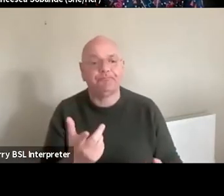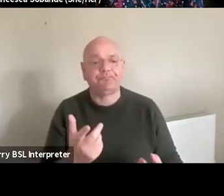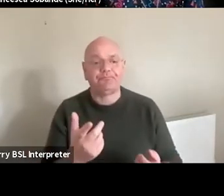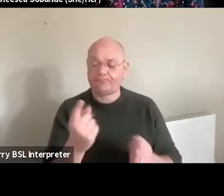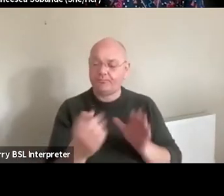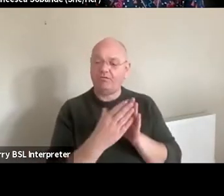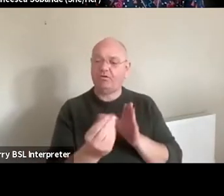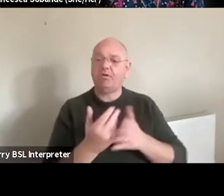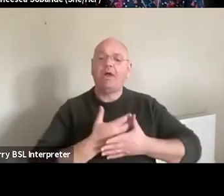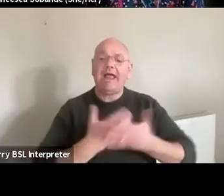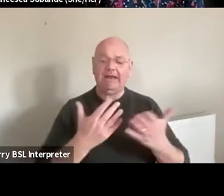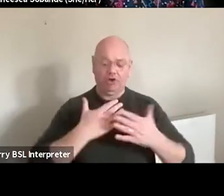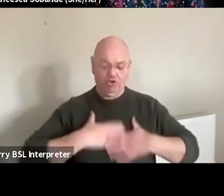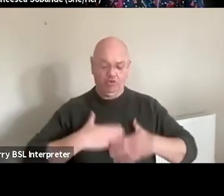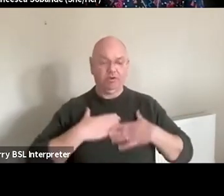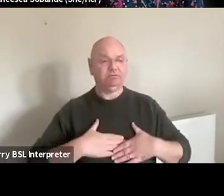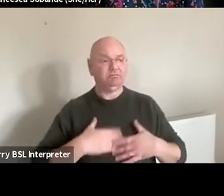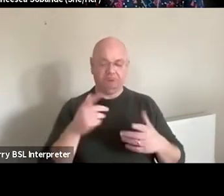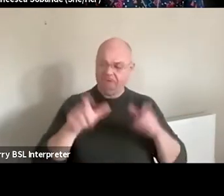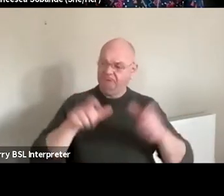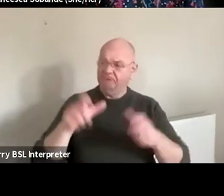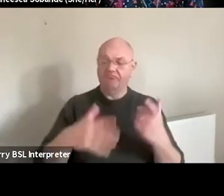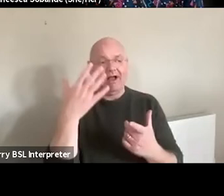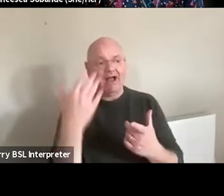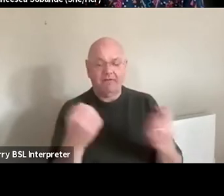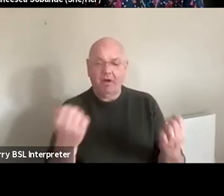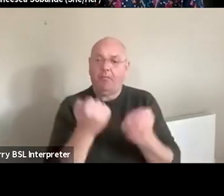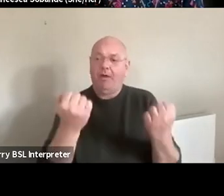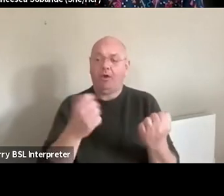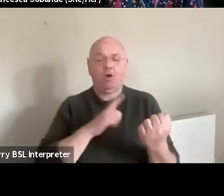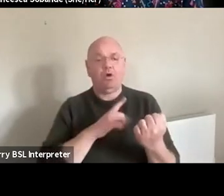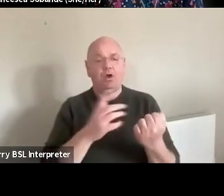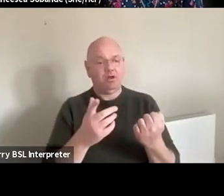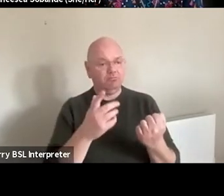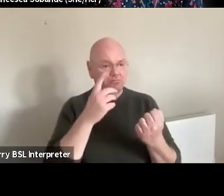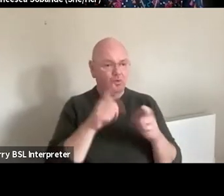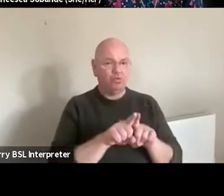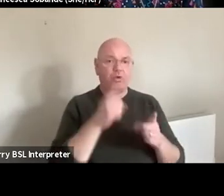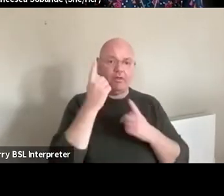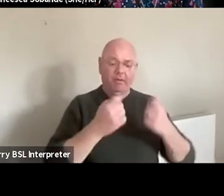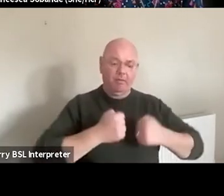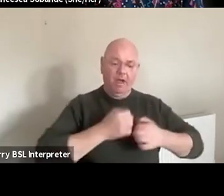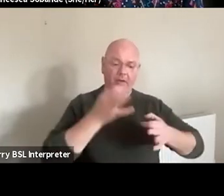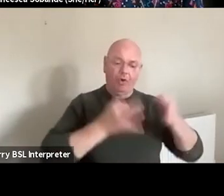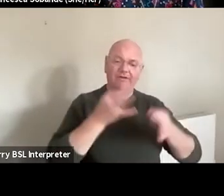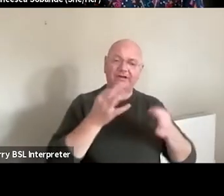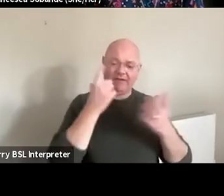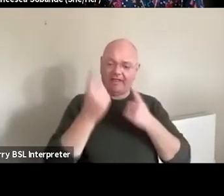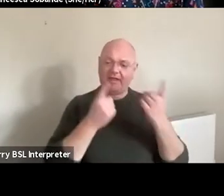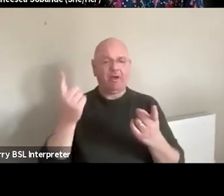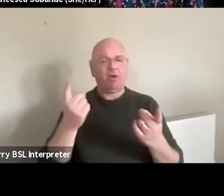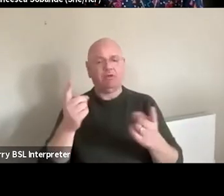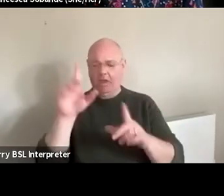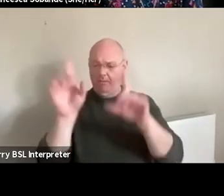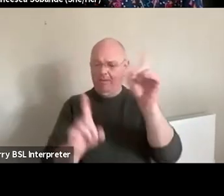in their own right has a form of power and how we interact, how we engage within society. I think about my politics. I think about the power of the people being a central focus of how